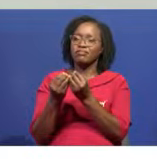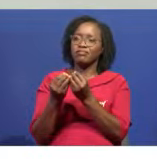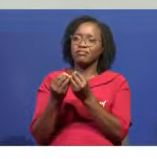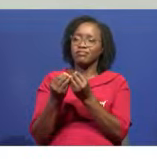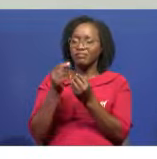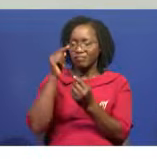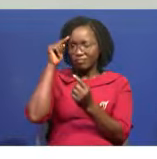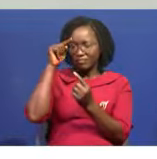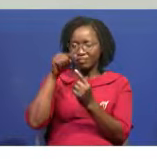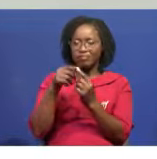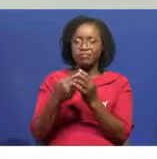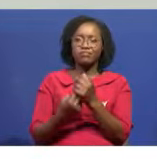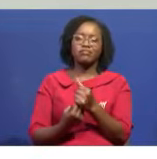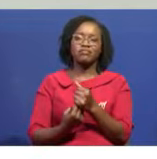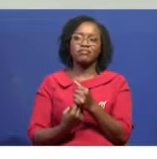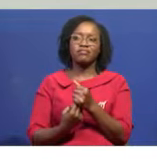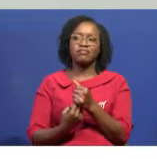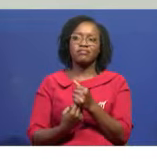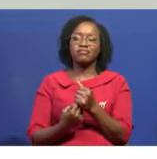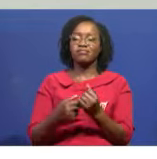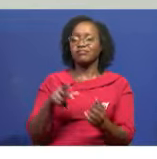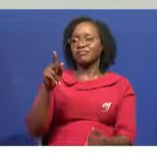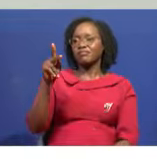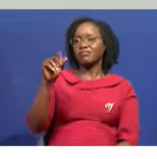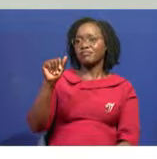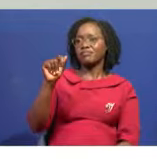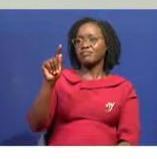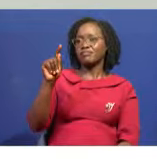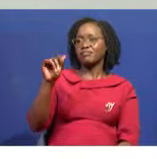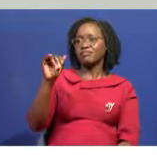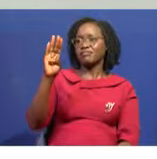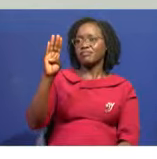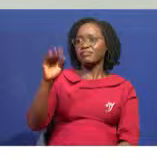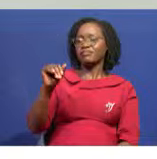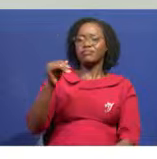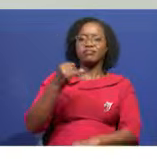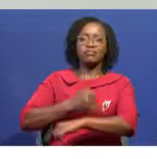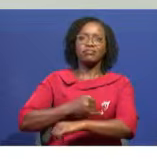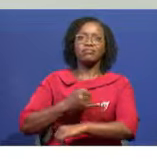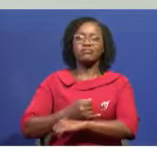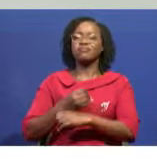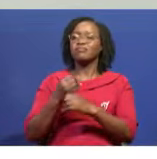very key partners, which is Katiba Institute. And we have quite a number of